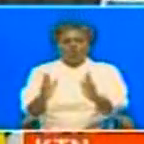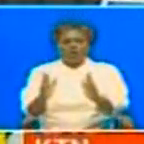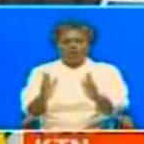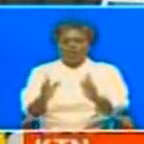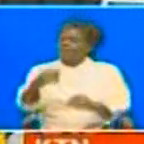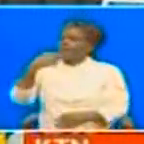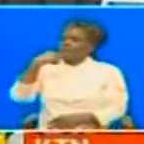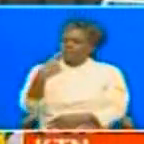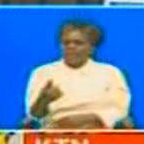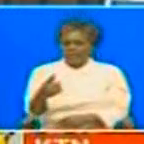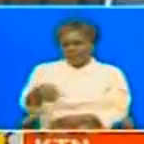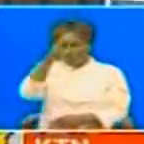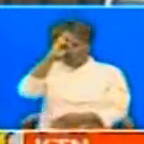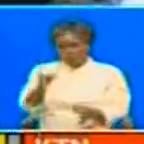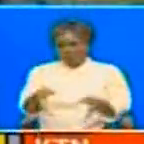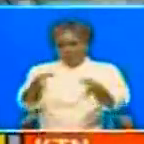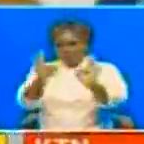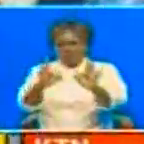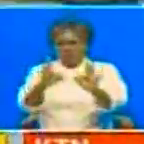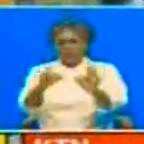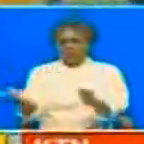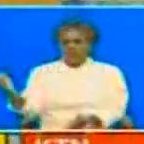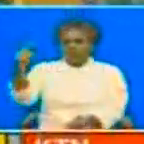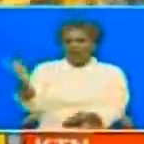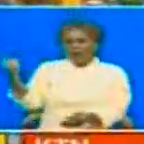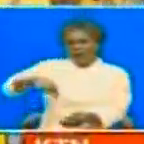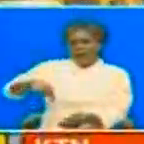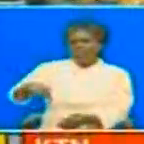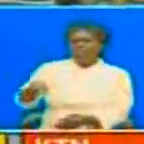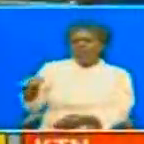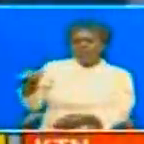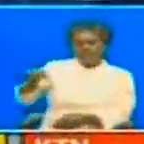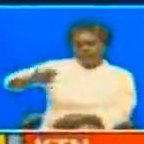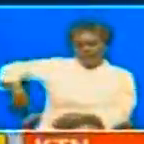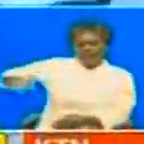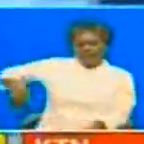Kimuya anadai kuwa maafisa usalama walichelewa kuwasaidia kubomoa lango hilo.